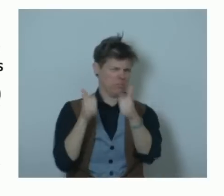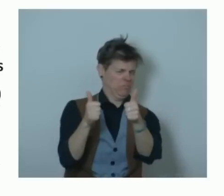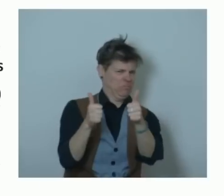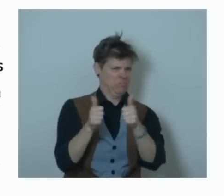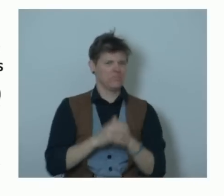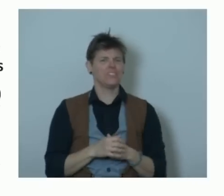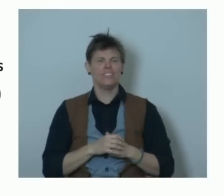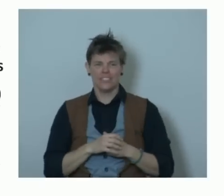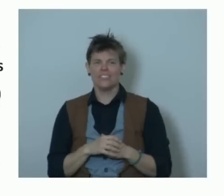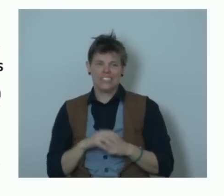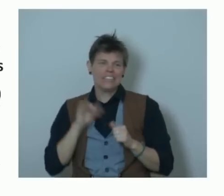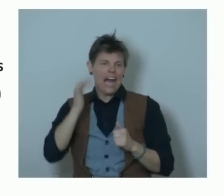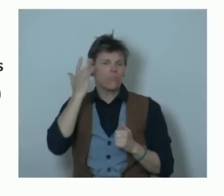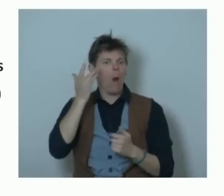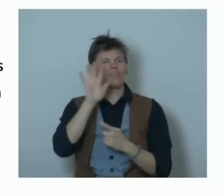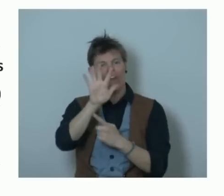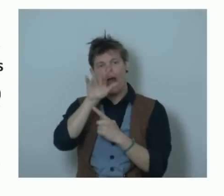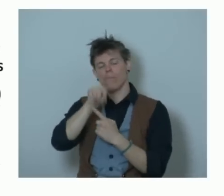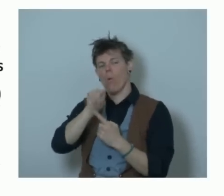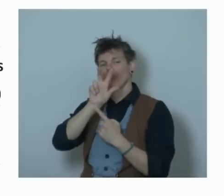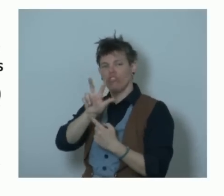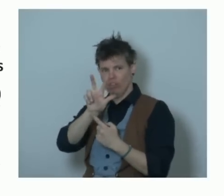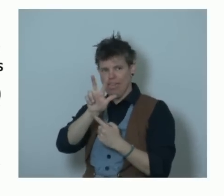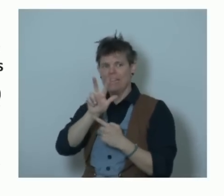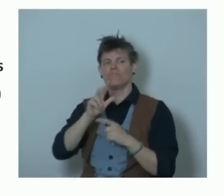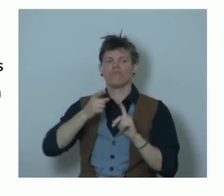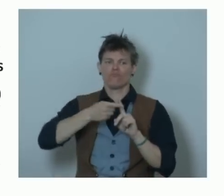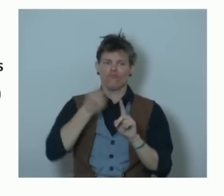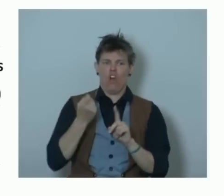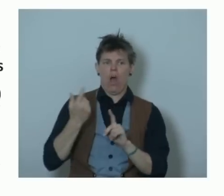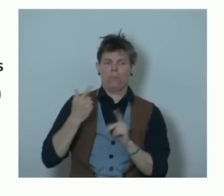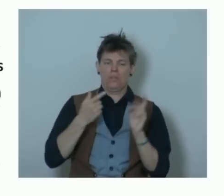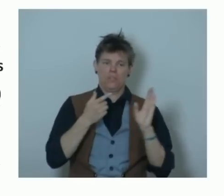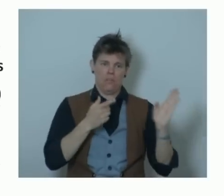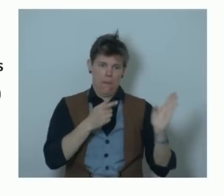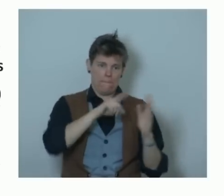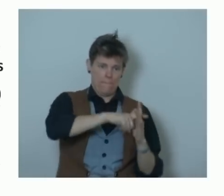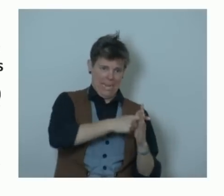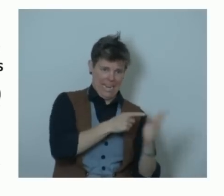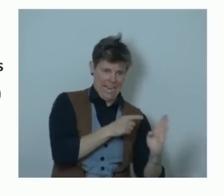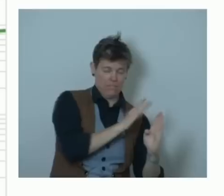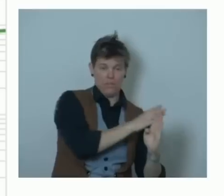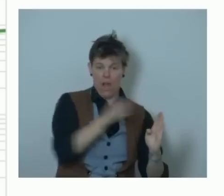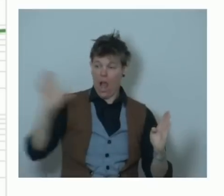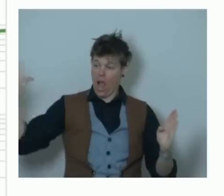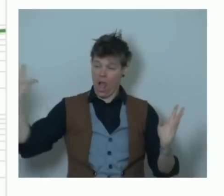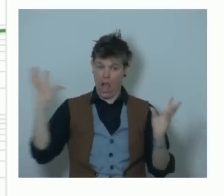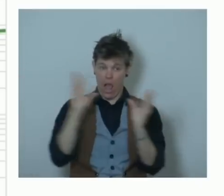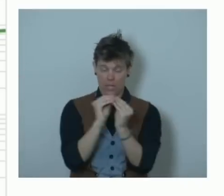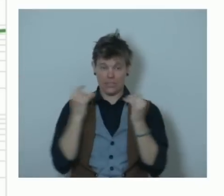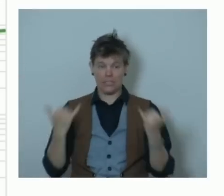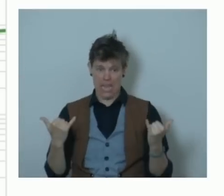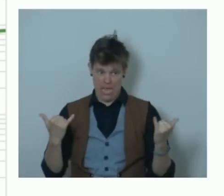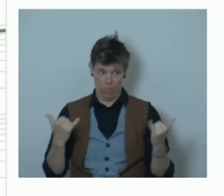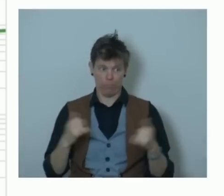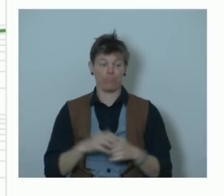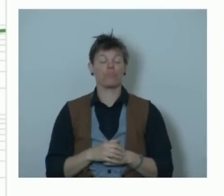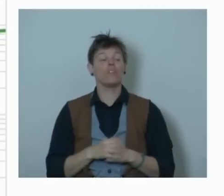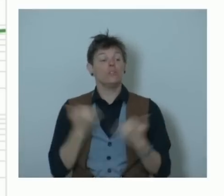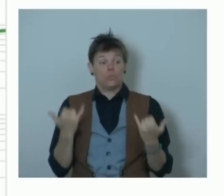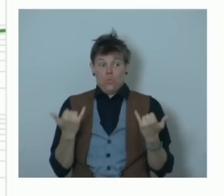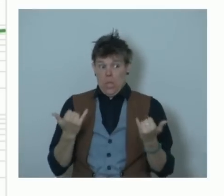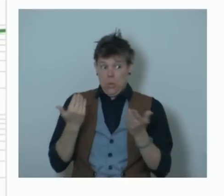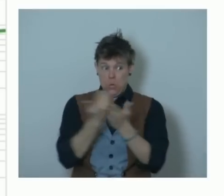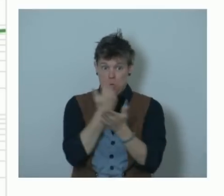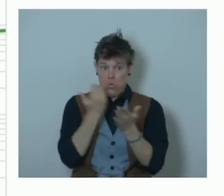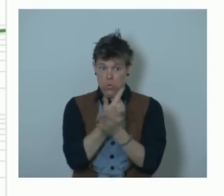up 5.3, because it's from the beginning until now. More good news. The next slide is a new slide, and it just maps out